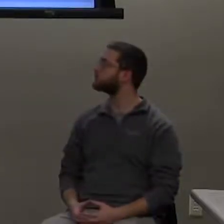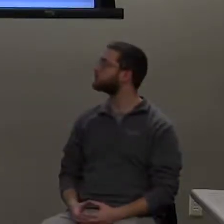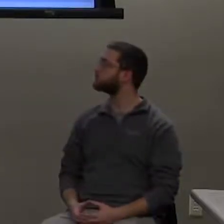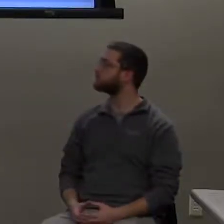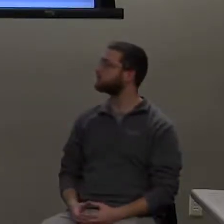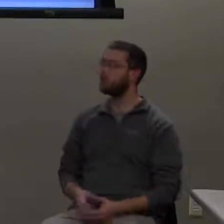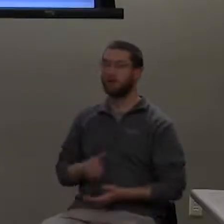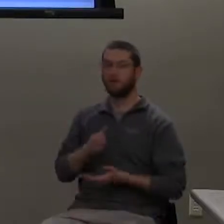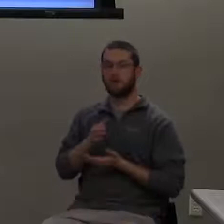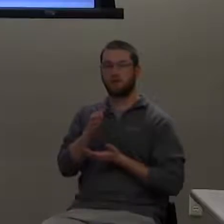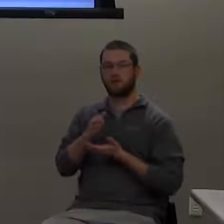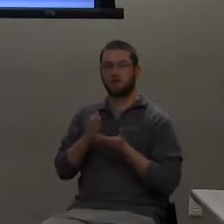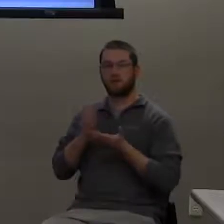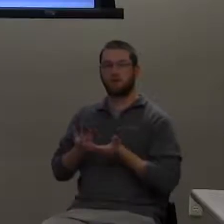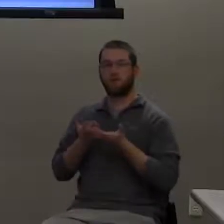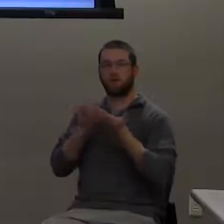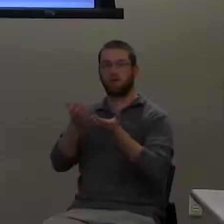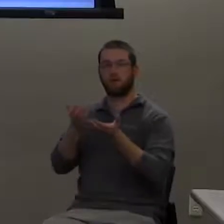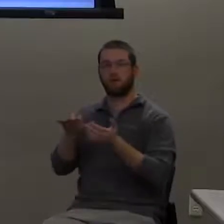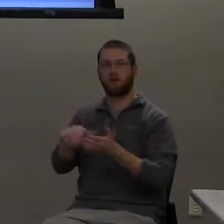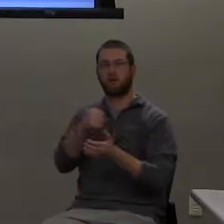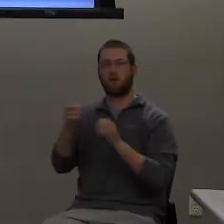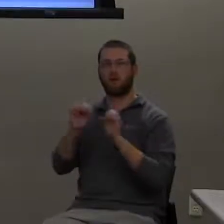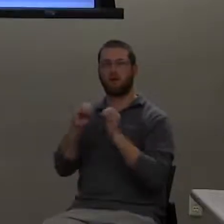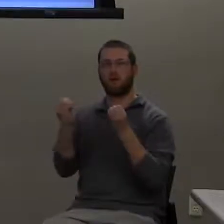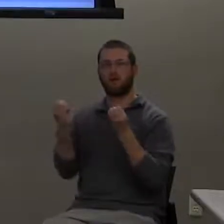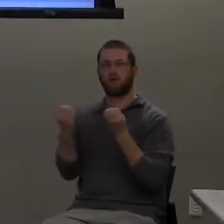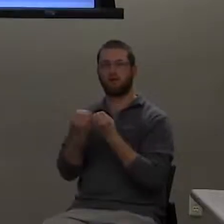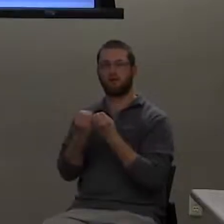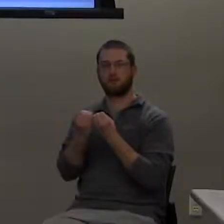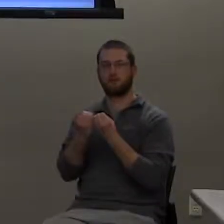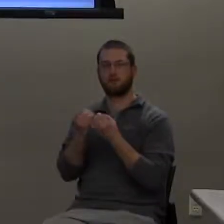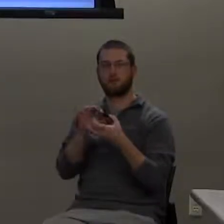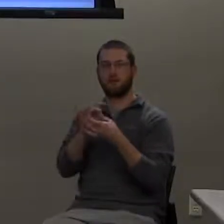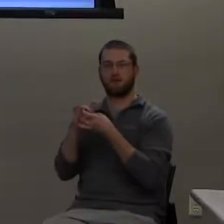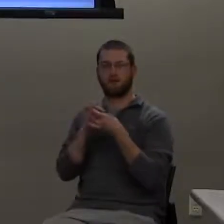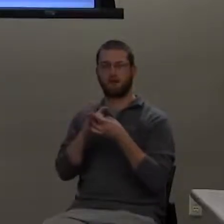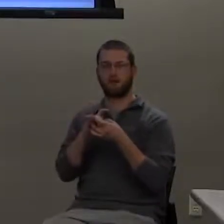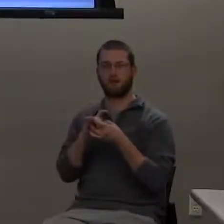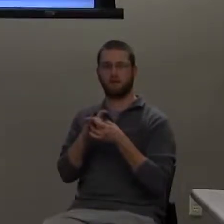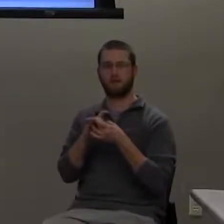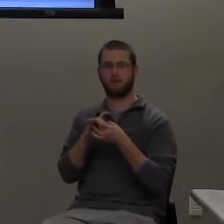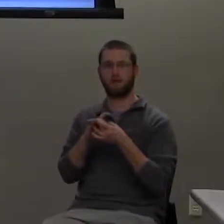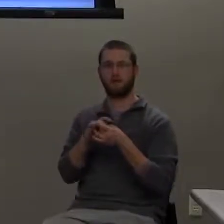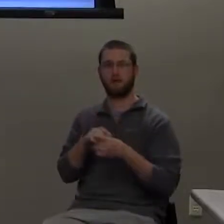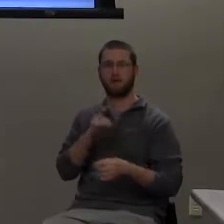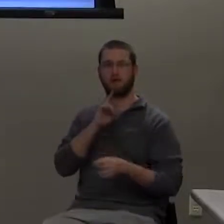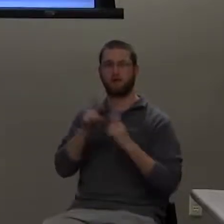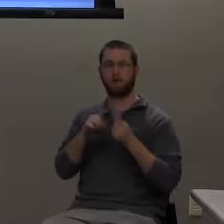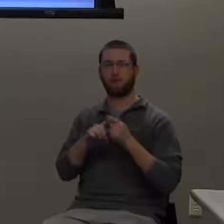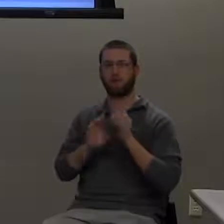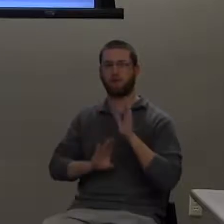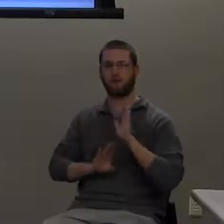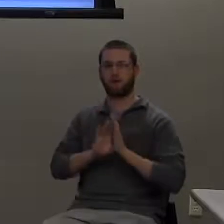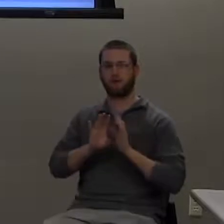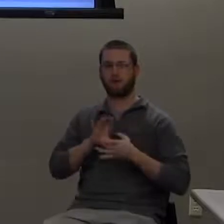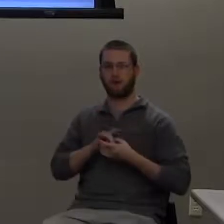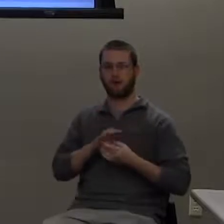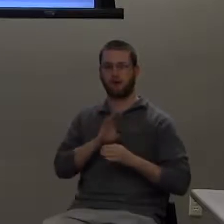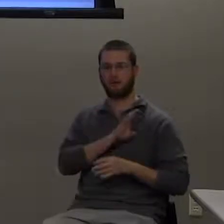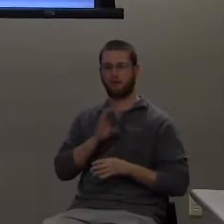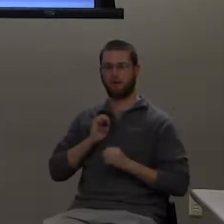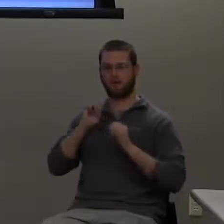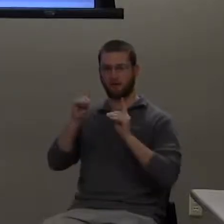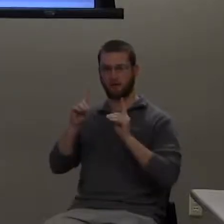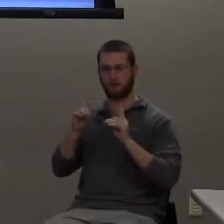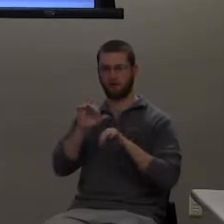Some recommendations, inter-organizational connectivity. While we do have a lot of assets, I talked about that vertical connection between Board of Education,